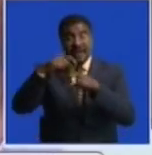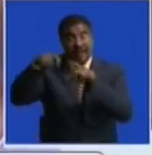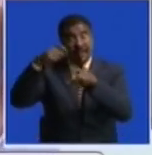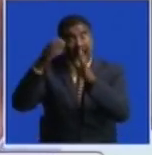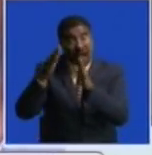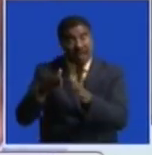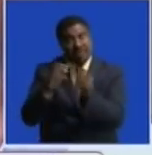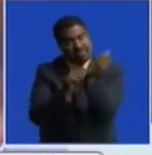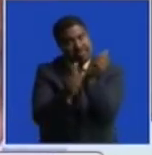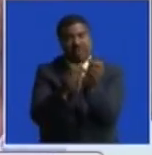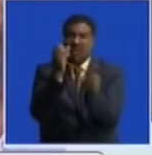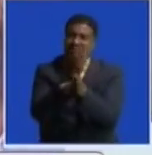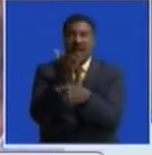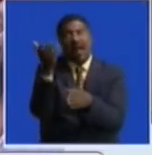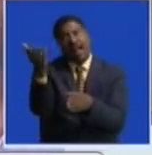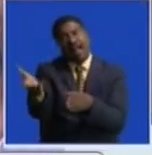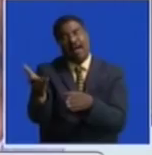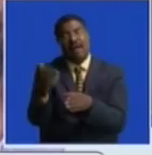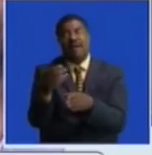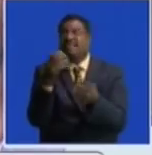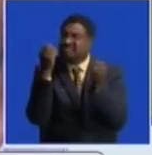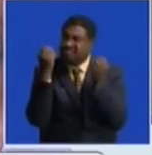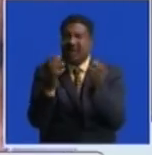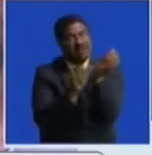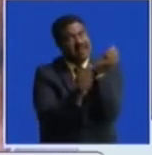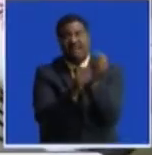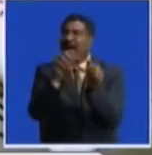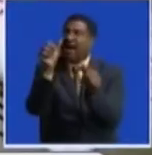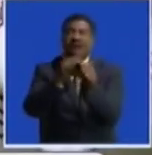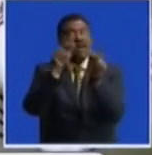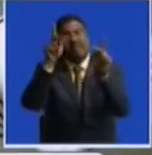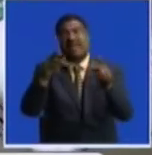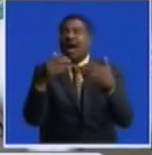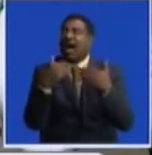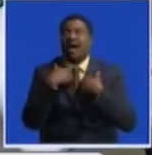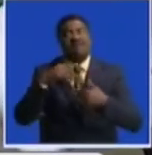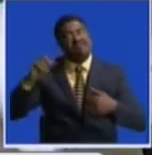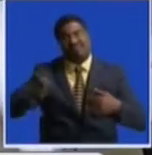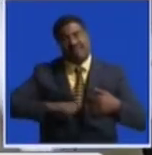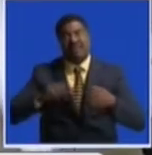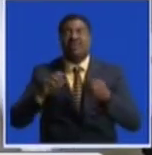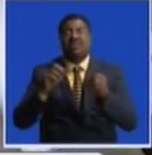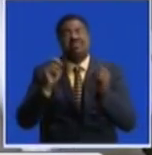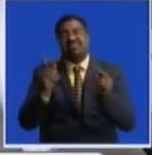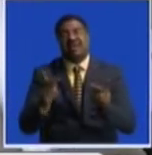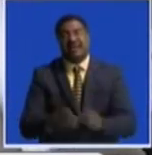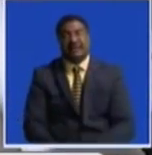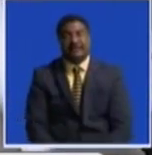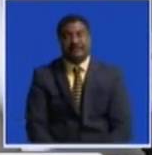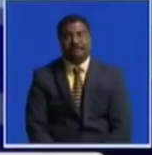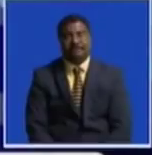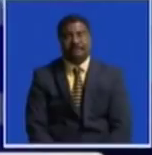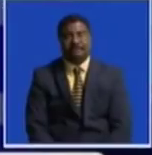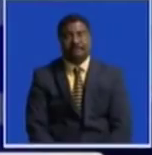maize here, let's see what we can do because there's plenty of maize for everyone else to share. Elias Lungu, ZNBC News, Livingstone.